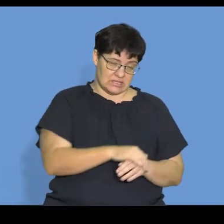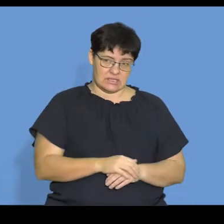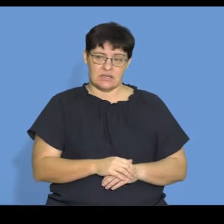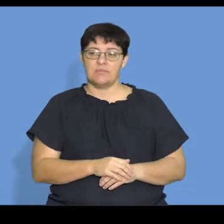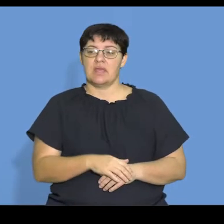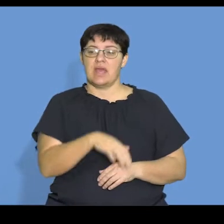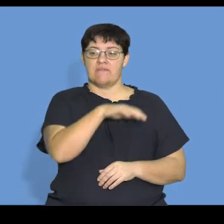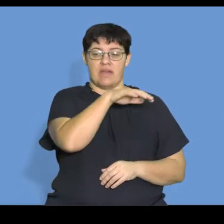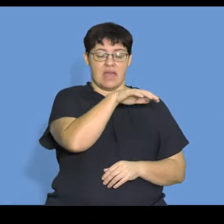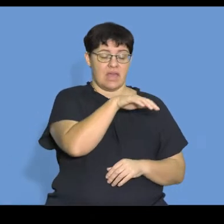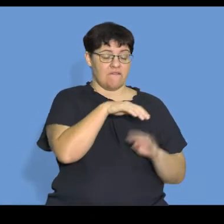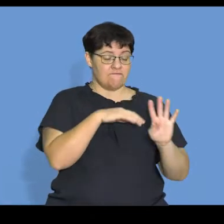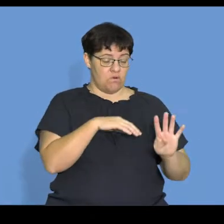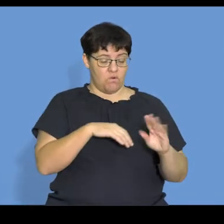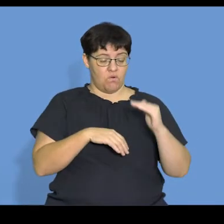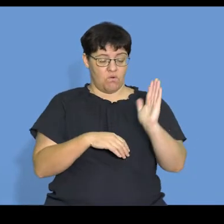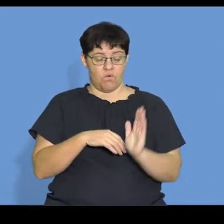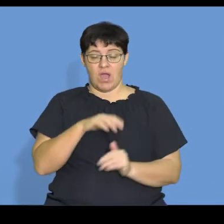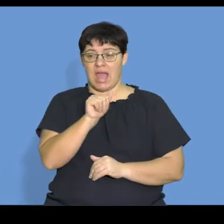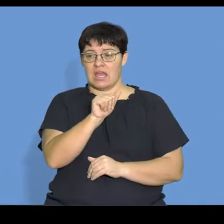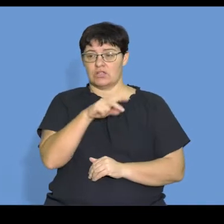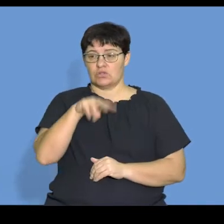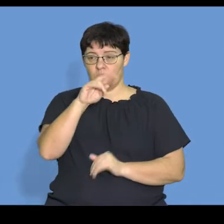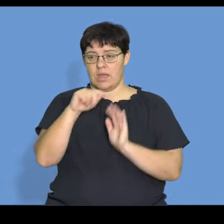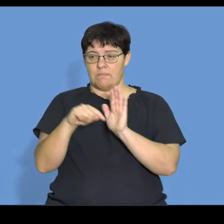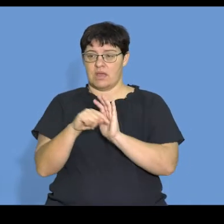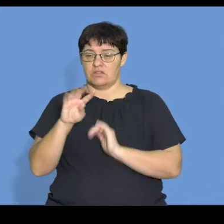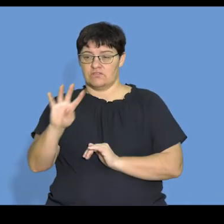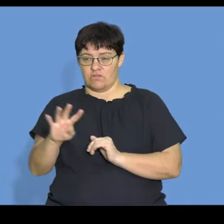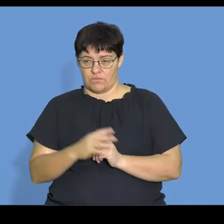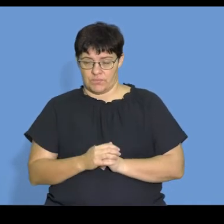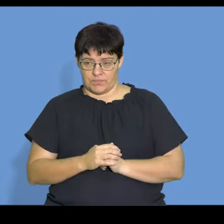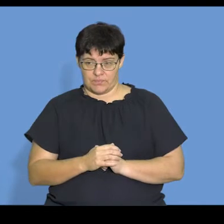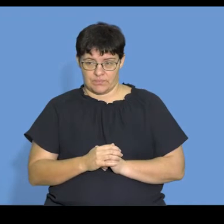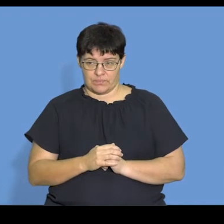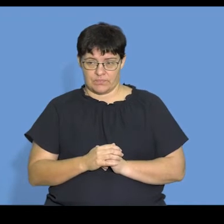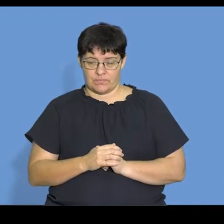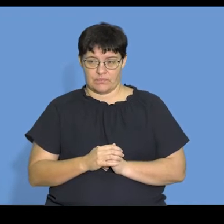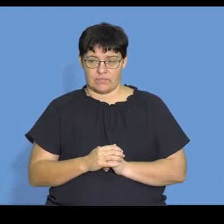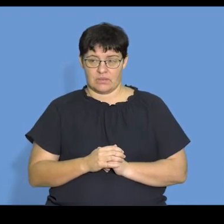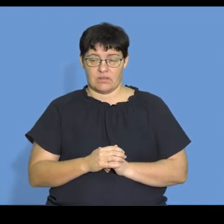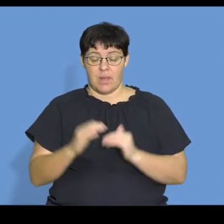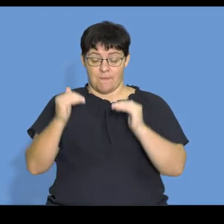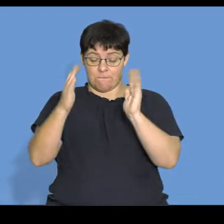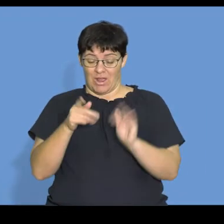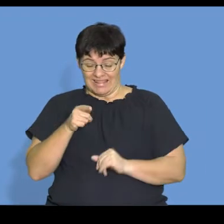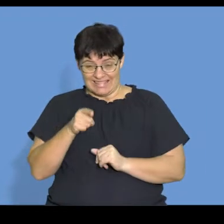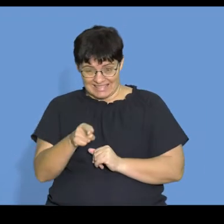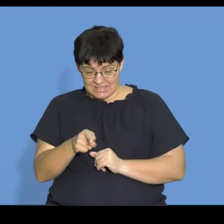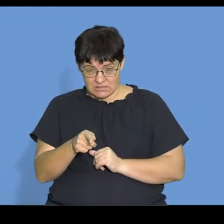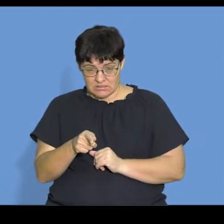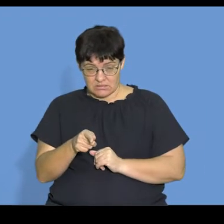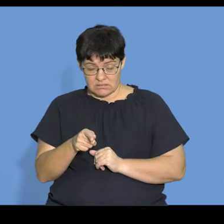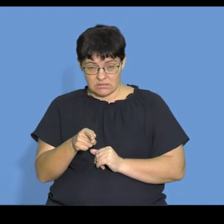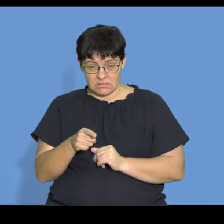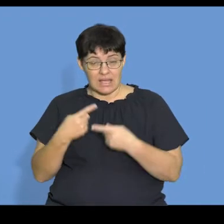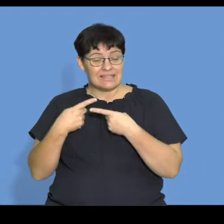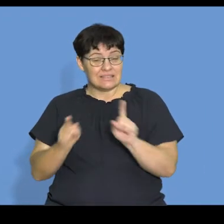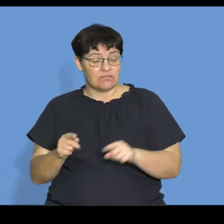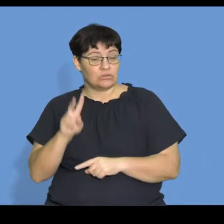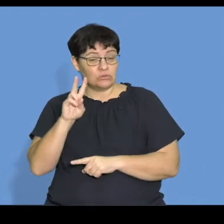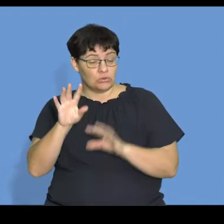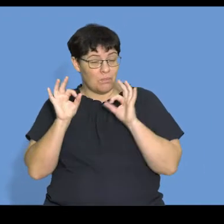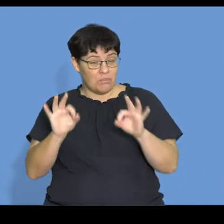squared minus 4, which are the terms that I got there. Inside the bracket, is it a difference of 2 perfect